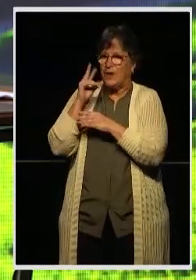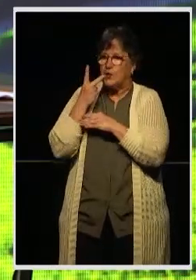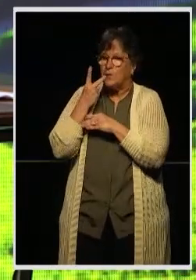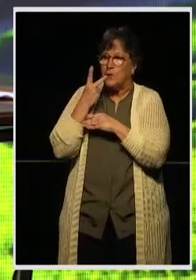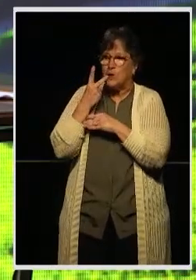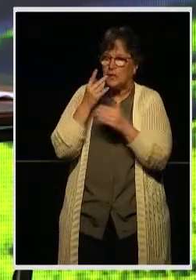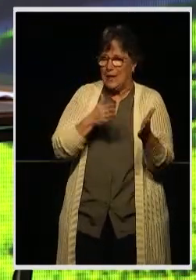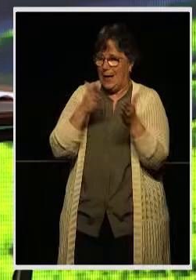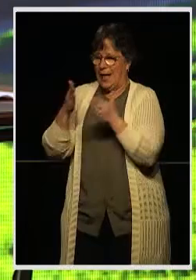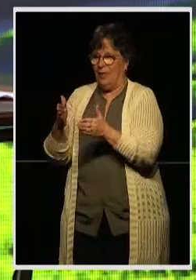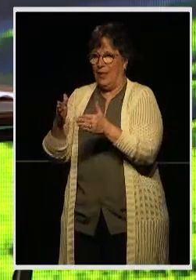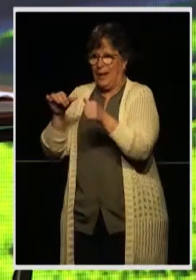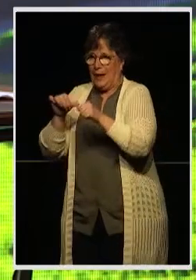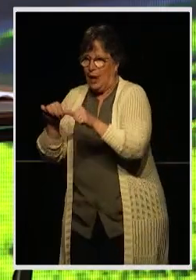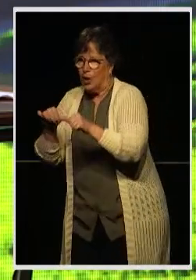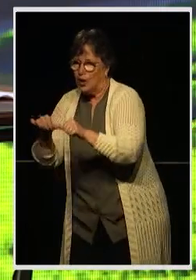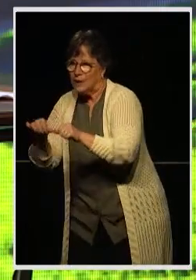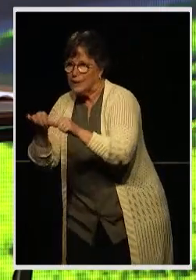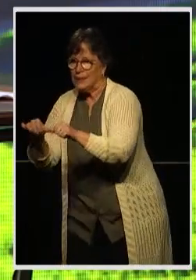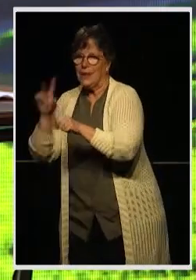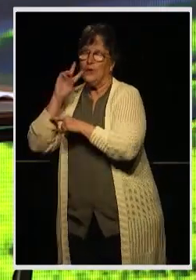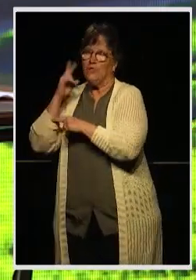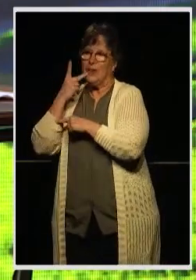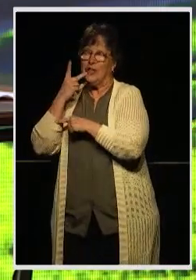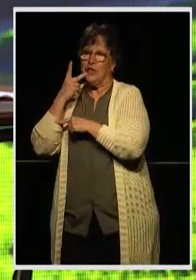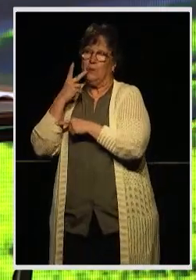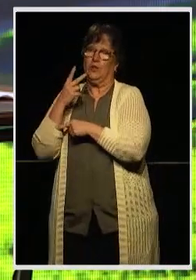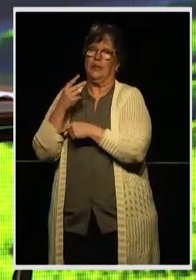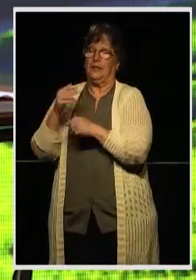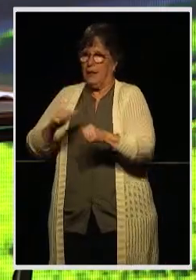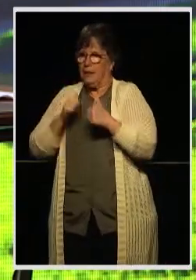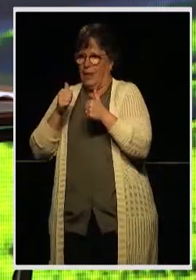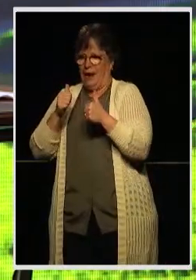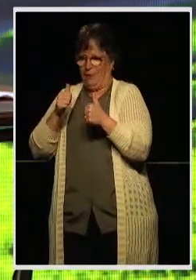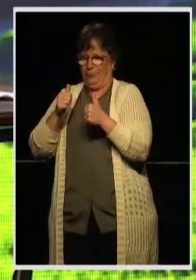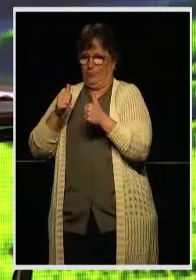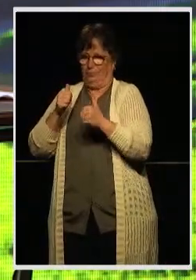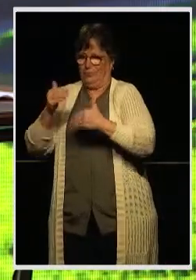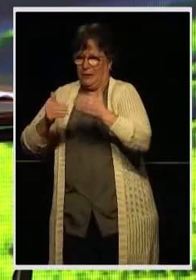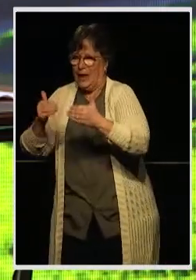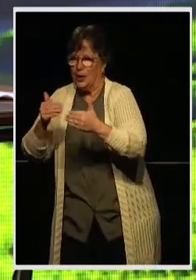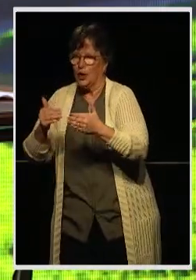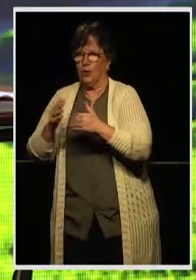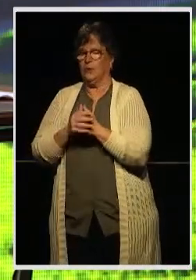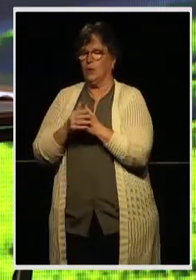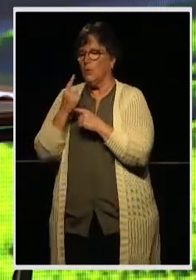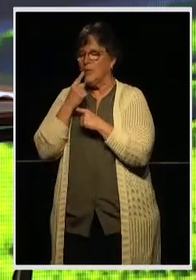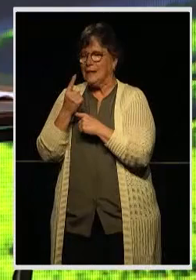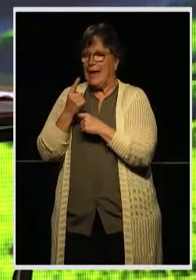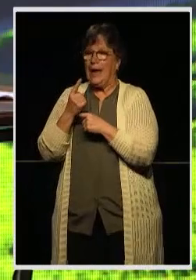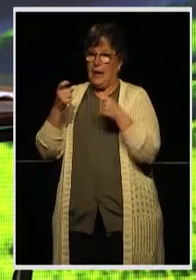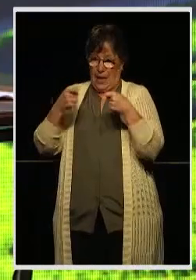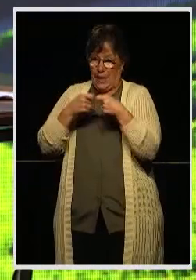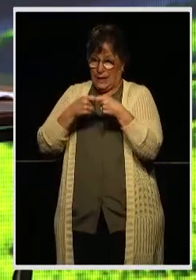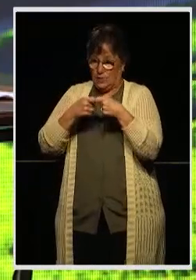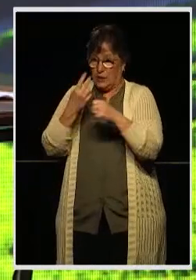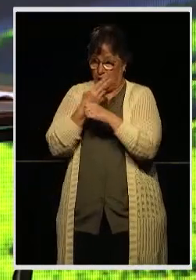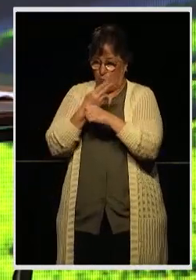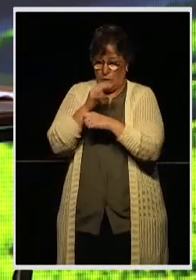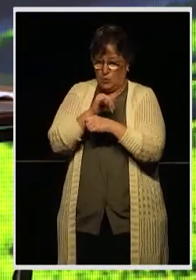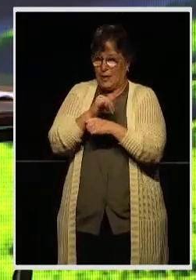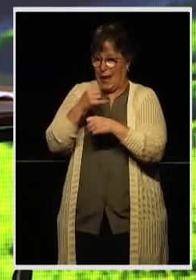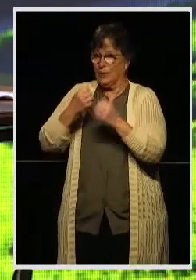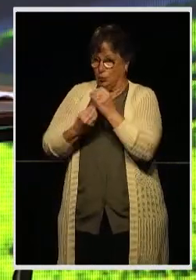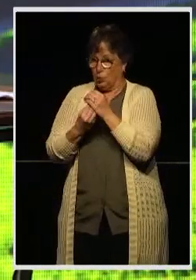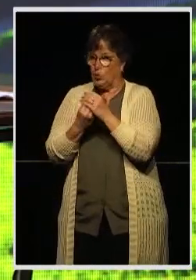actual greenhouse gas footprint of those vegetables is going to be really high. So just saying, oh, it runs on electricity, therefore it's clean, really depends on how your